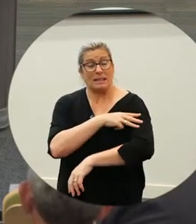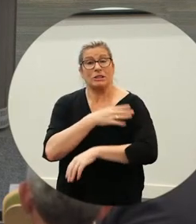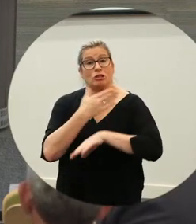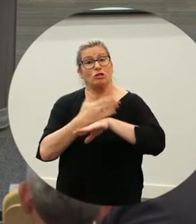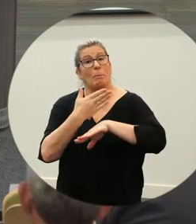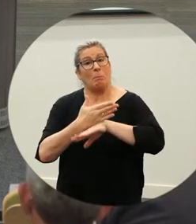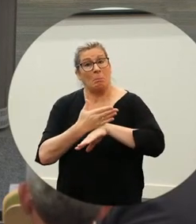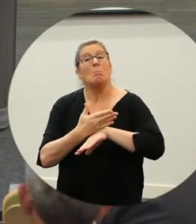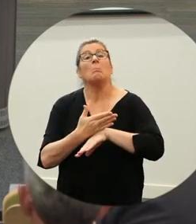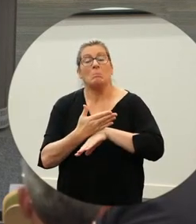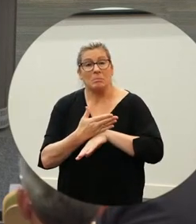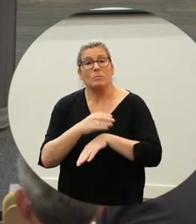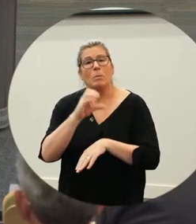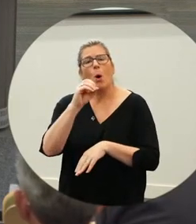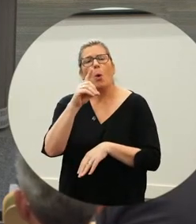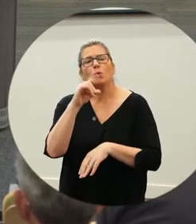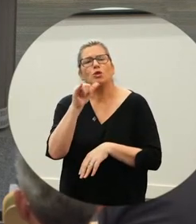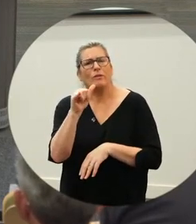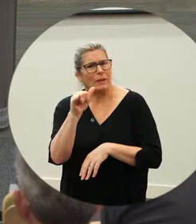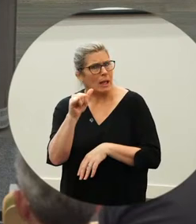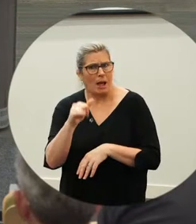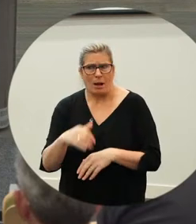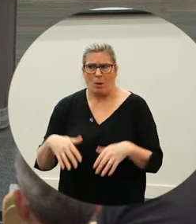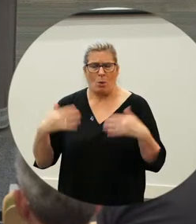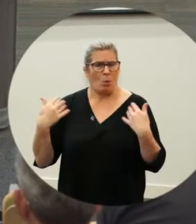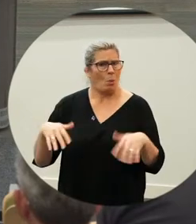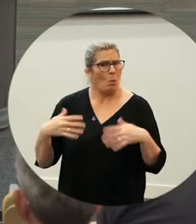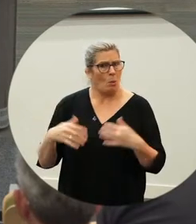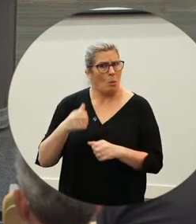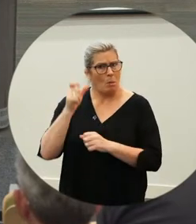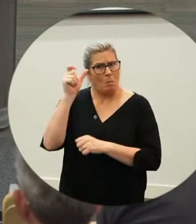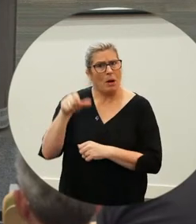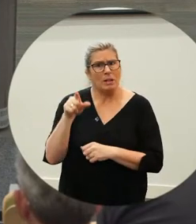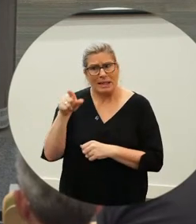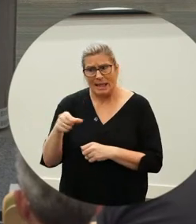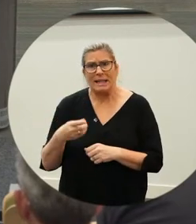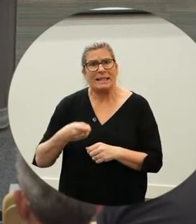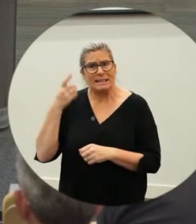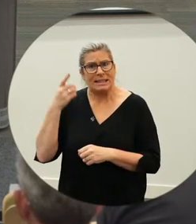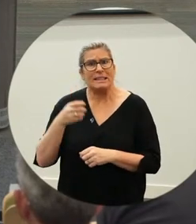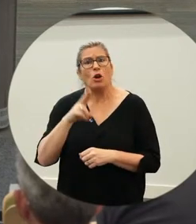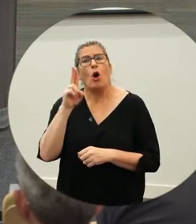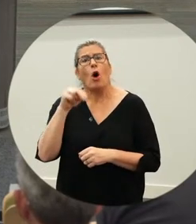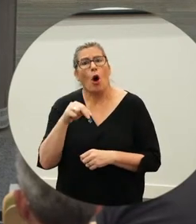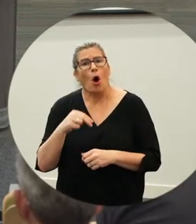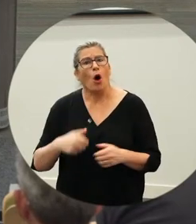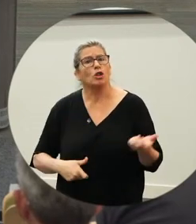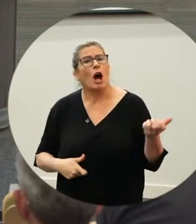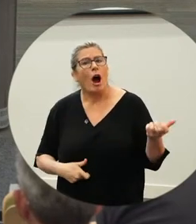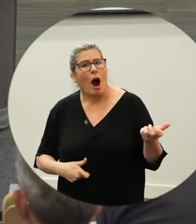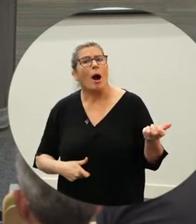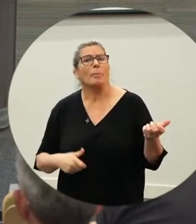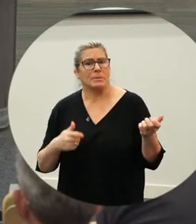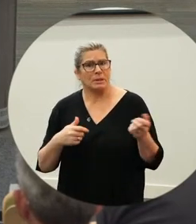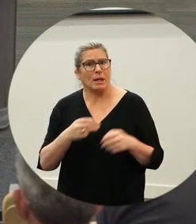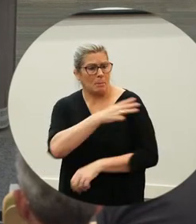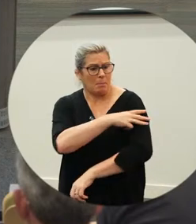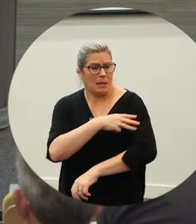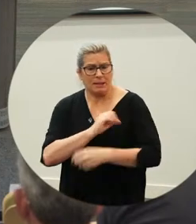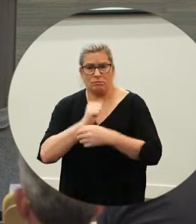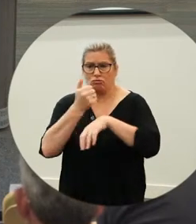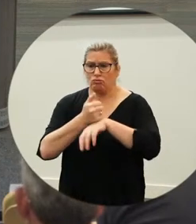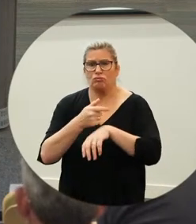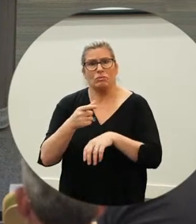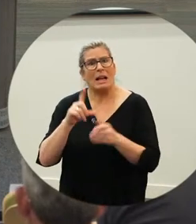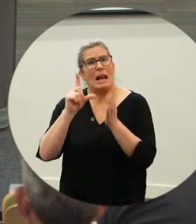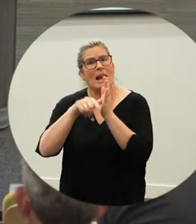O'Duffy was an extraordinary character. He did manage to pull off this unarmed Garda thing, and he was ably assisted by Kevin O'Higgins in this. They